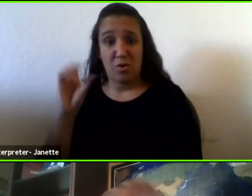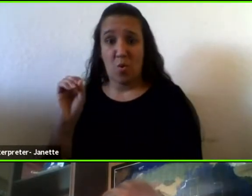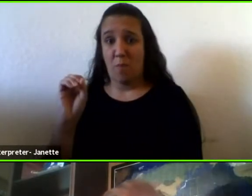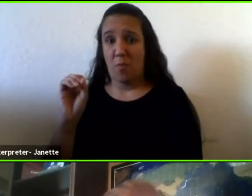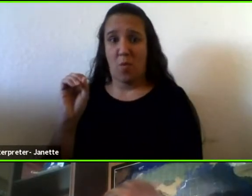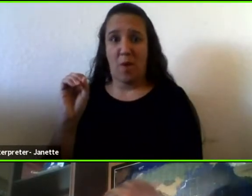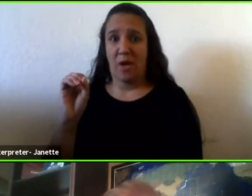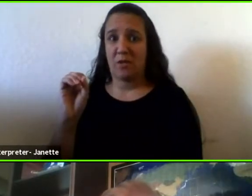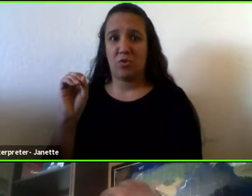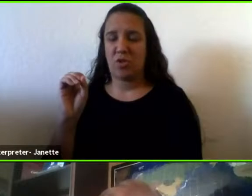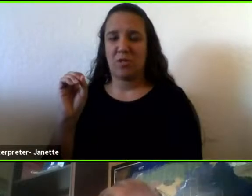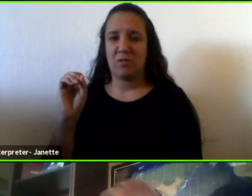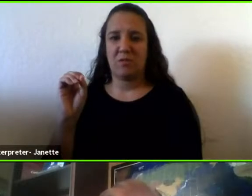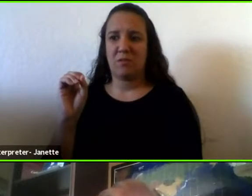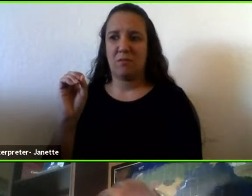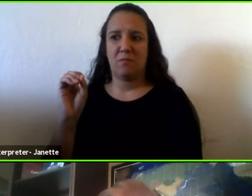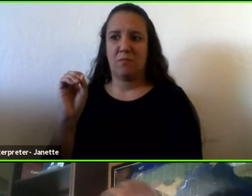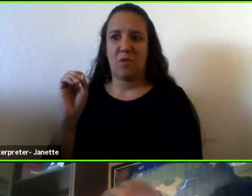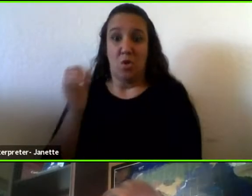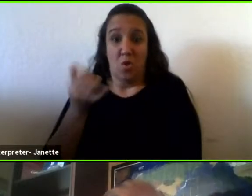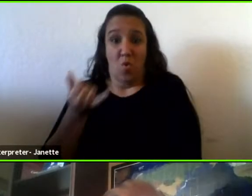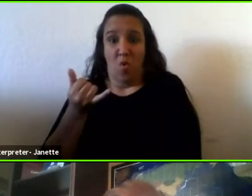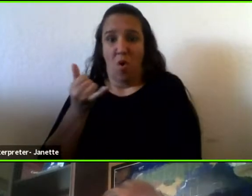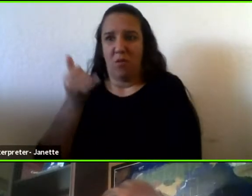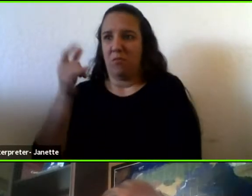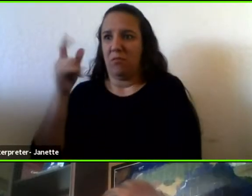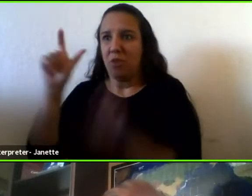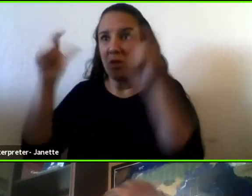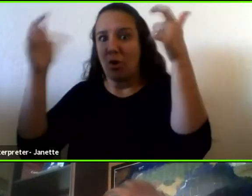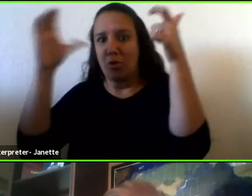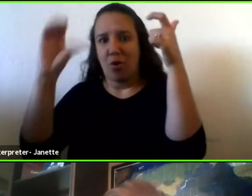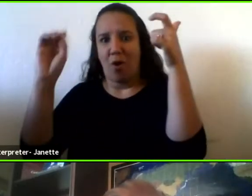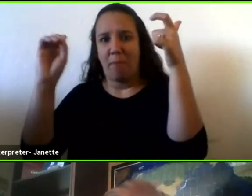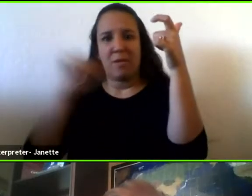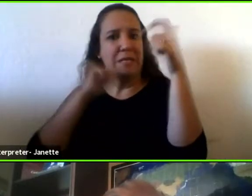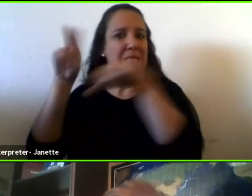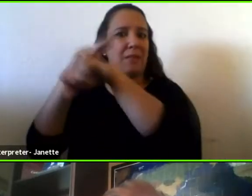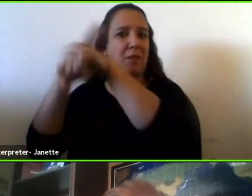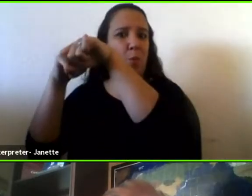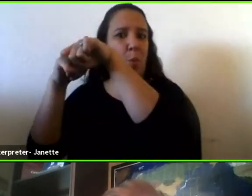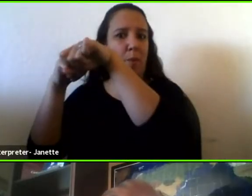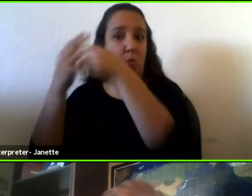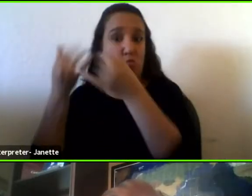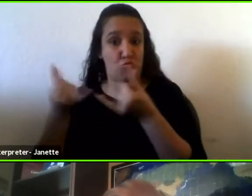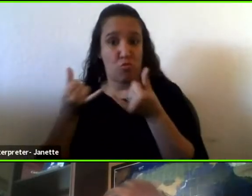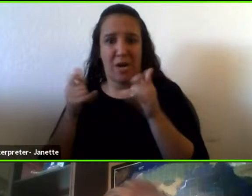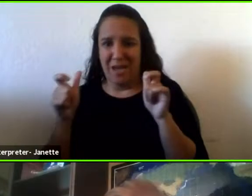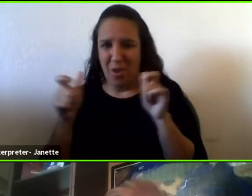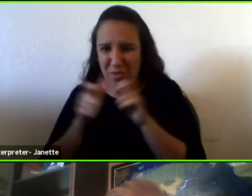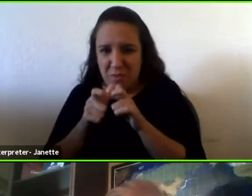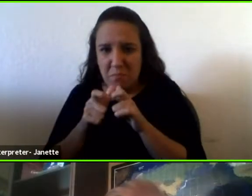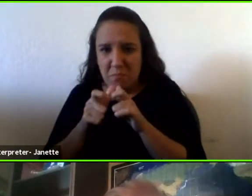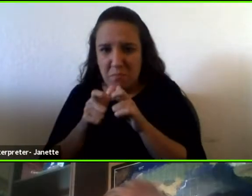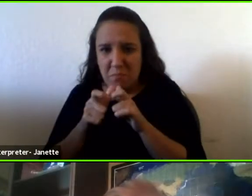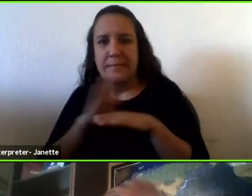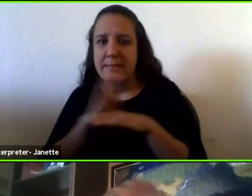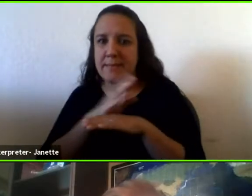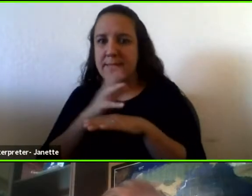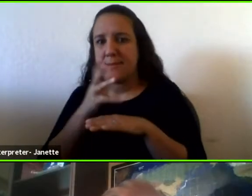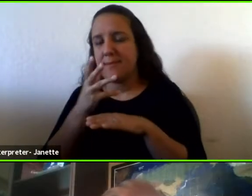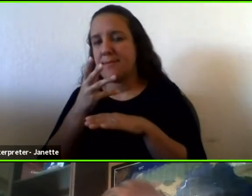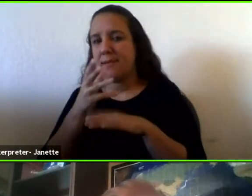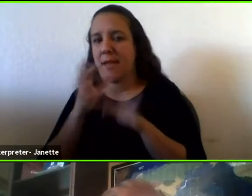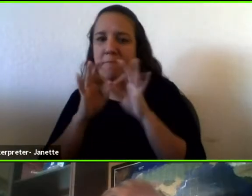not the norm. Right now, the mom and pops, the small businesses, we are the backbone of the economy. We're the ones that are creating jobs. We're the ones that are